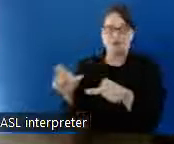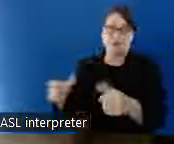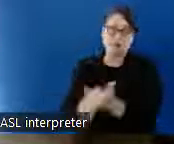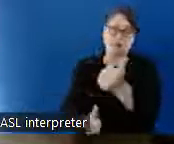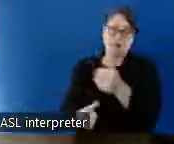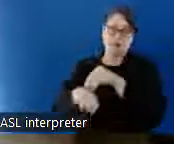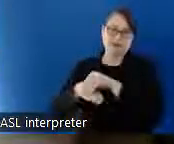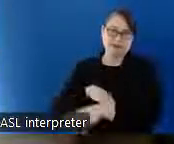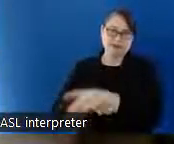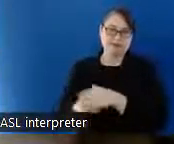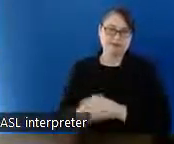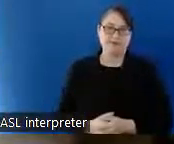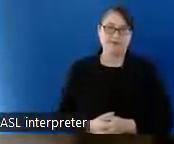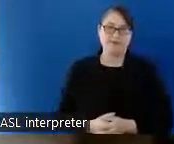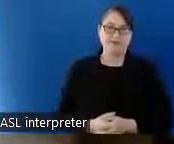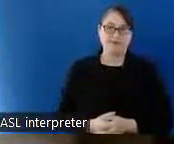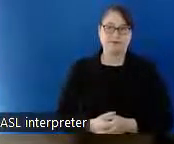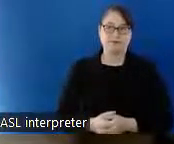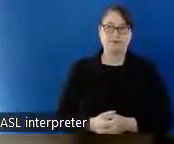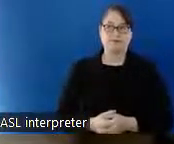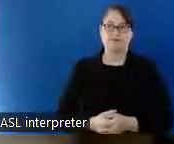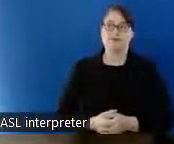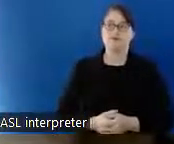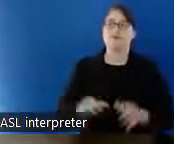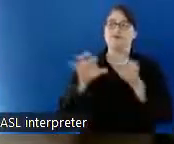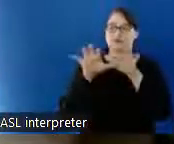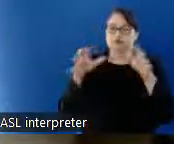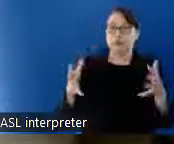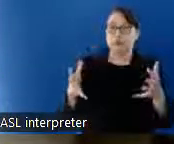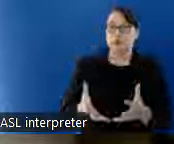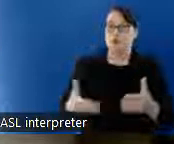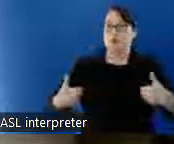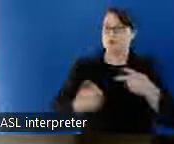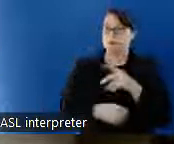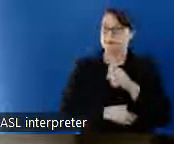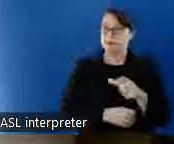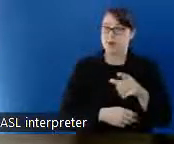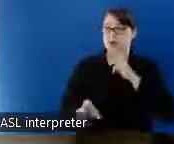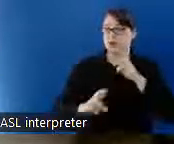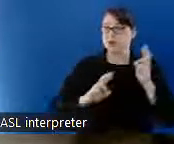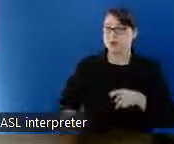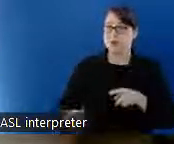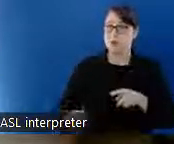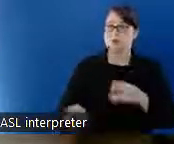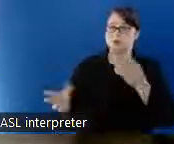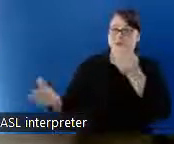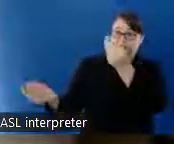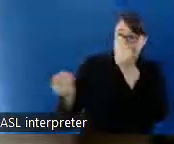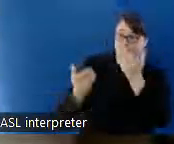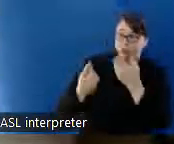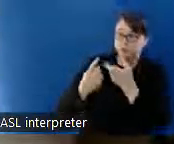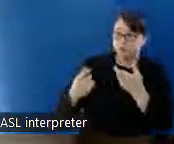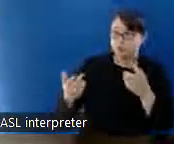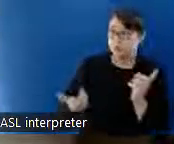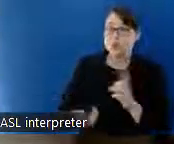The multinational monkeypox response is being informed from what public health and the CDC has learned from HIV, as well